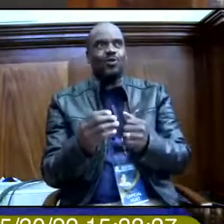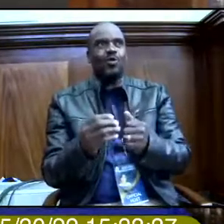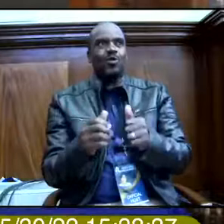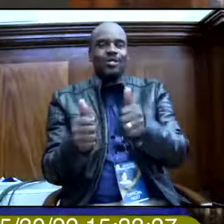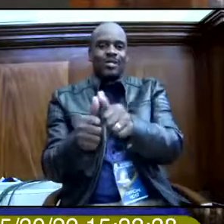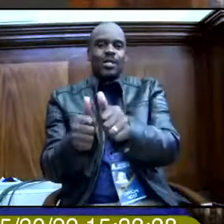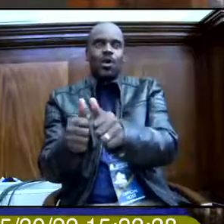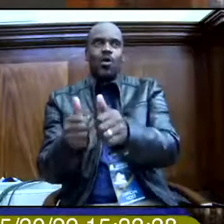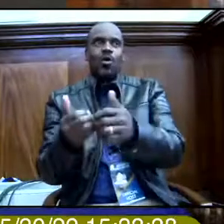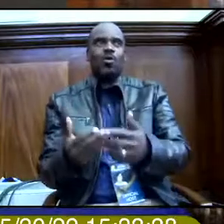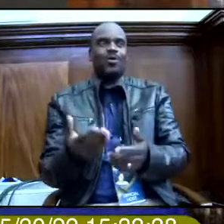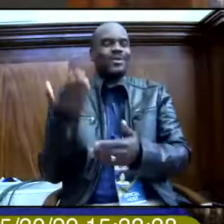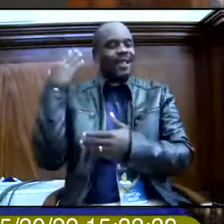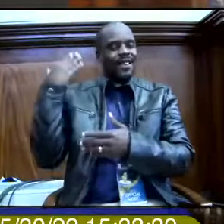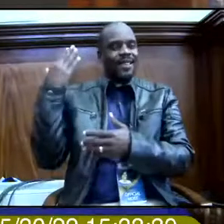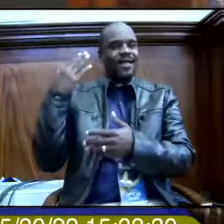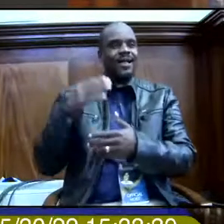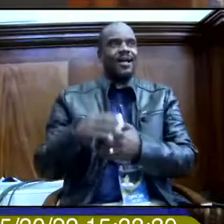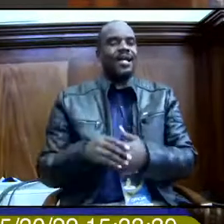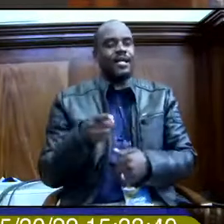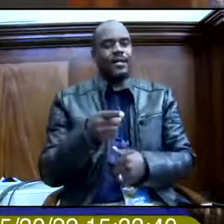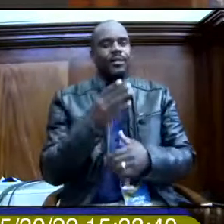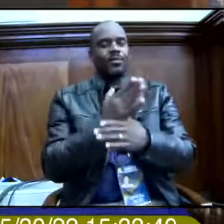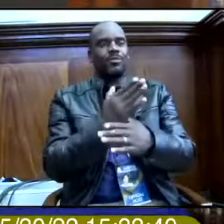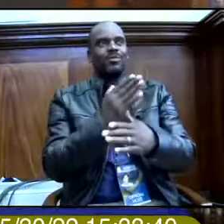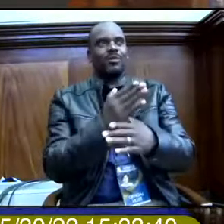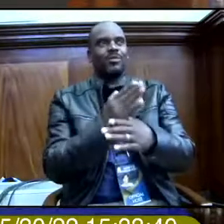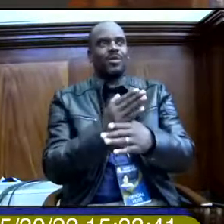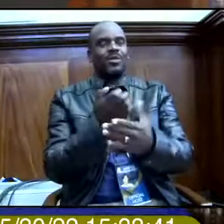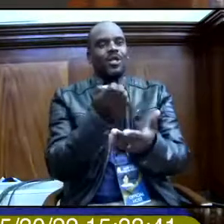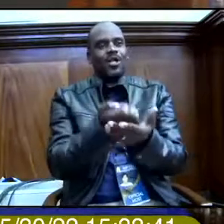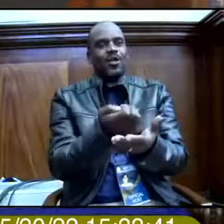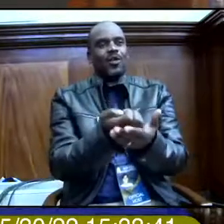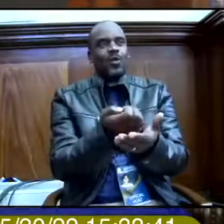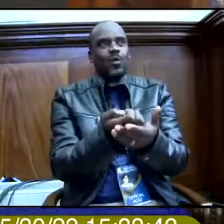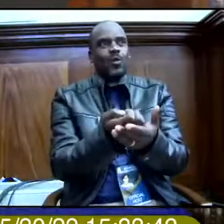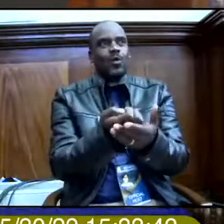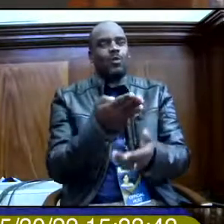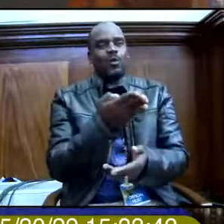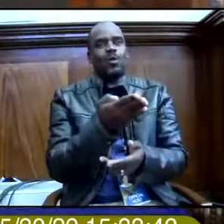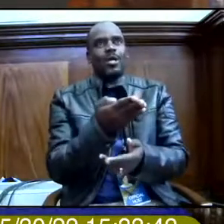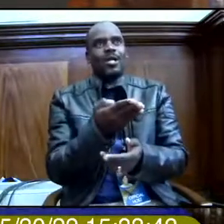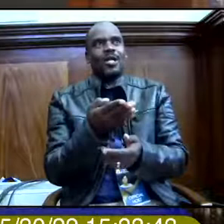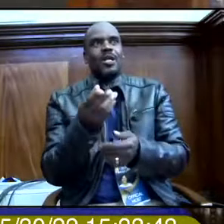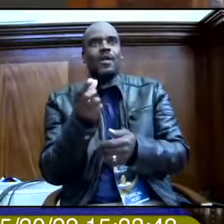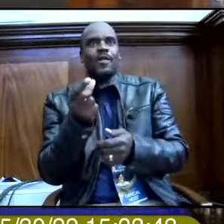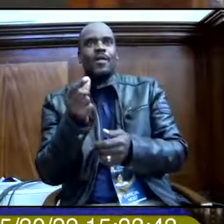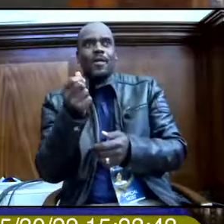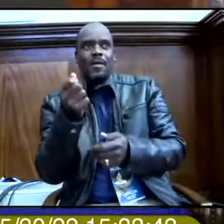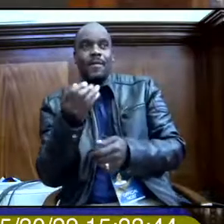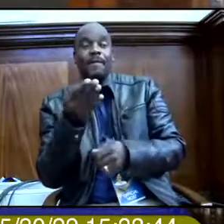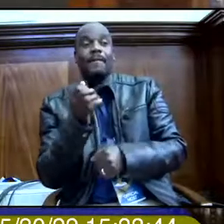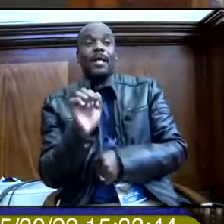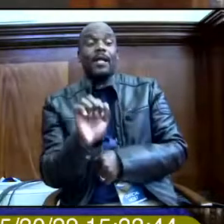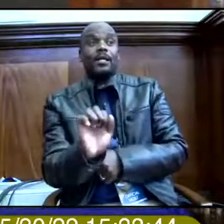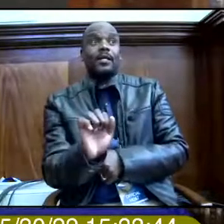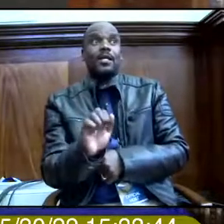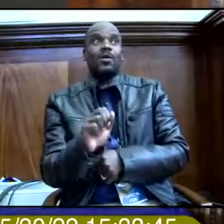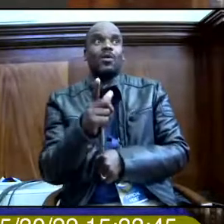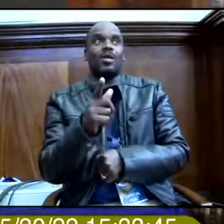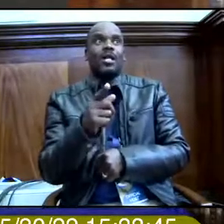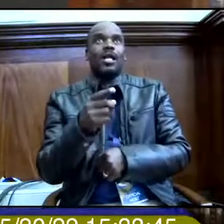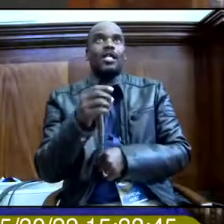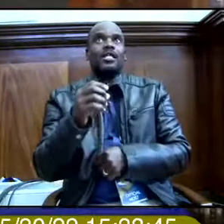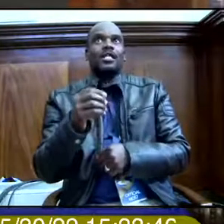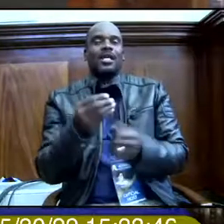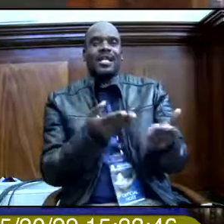e-score in the past has abused the economy through its pricing and milking of the assets sold